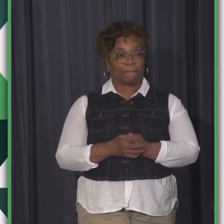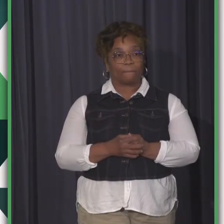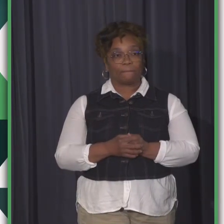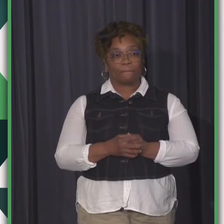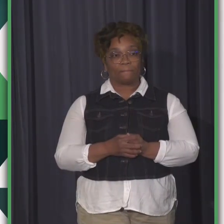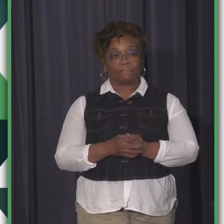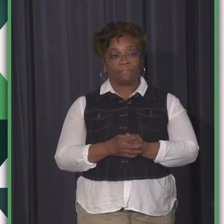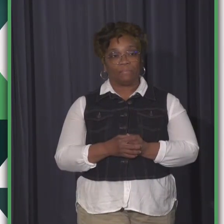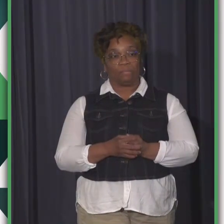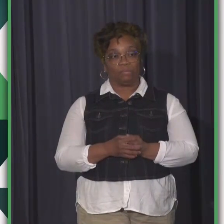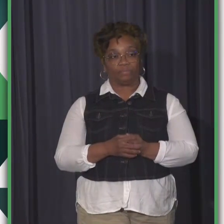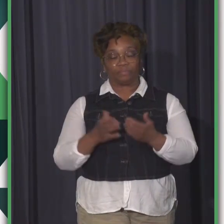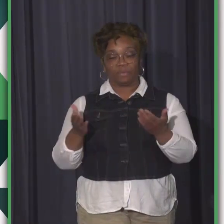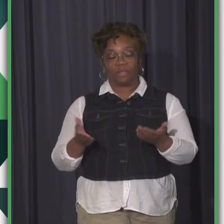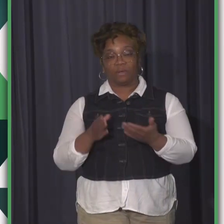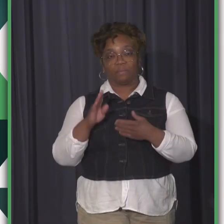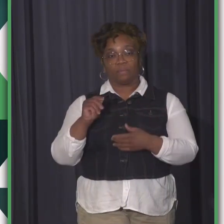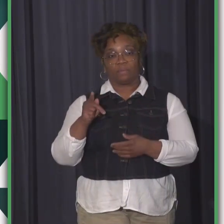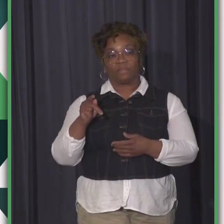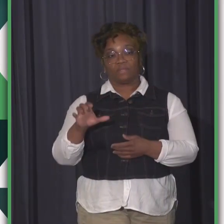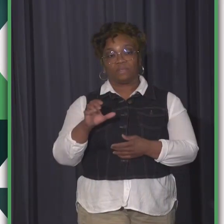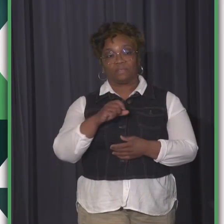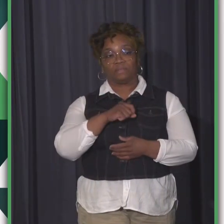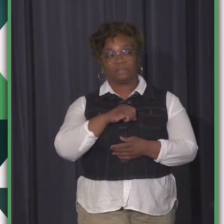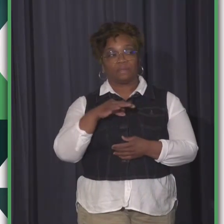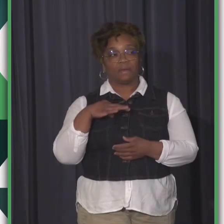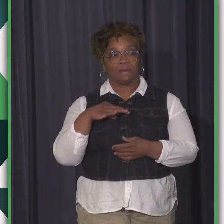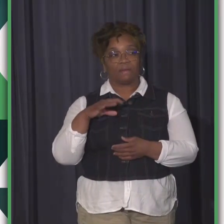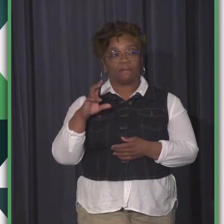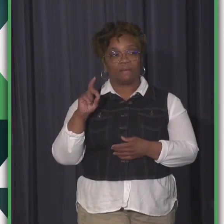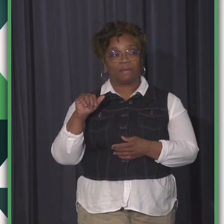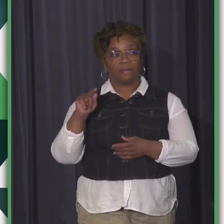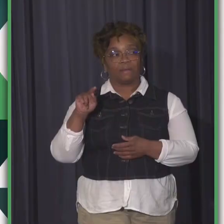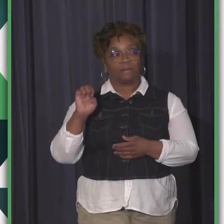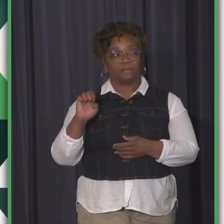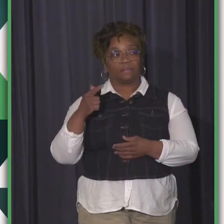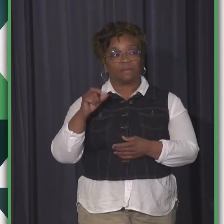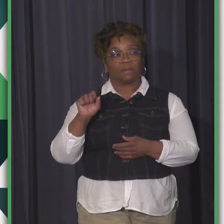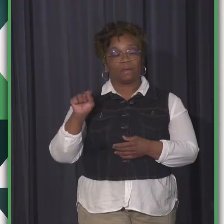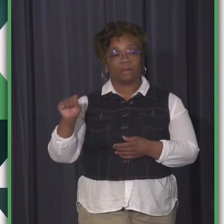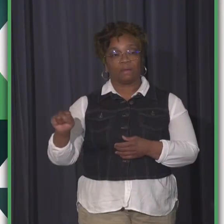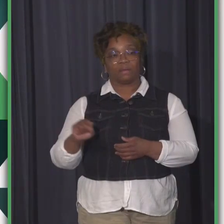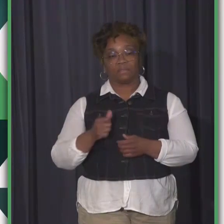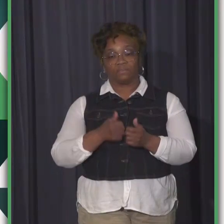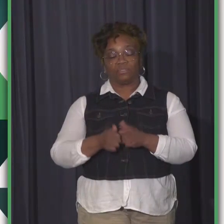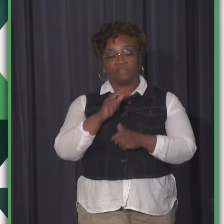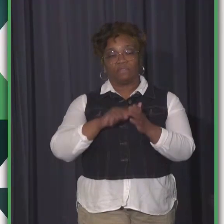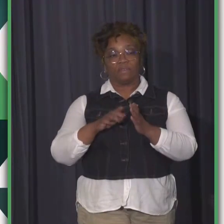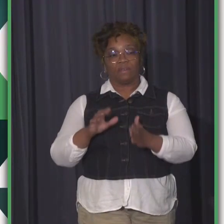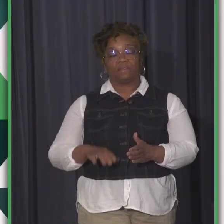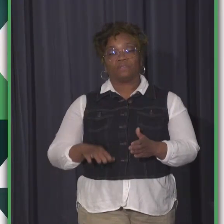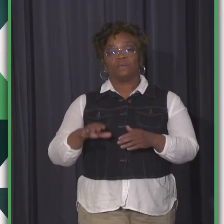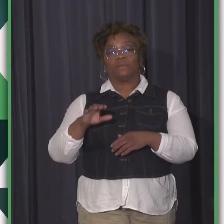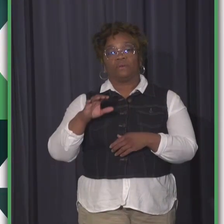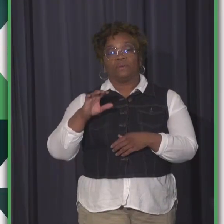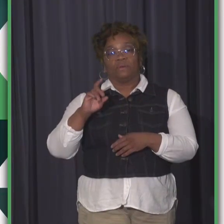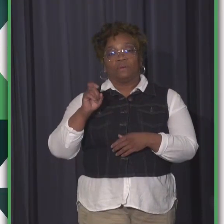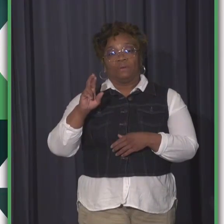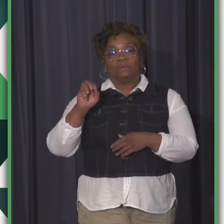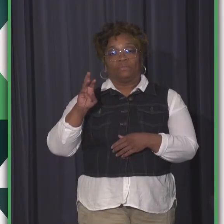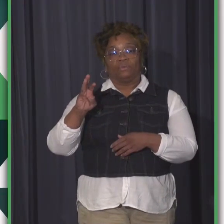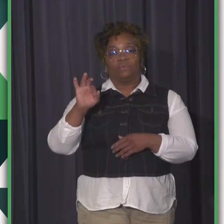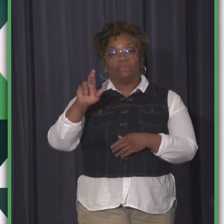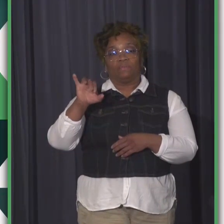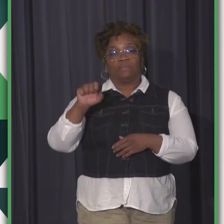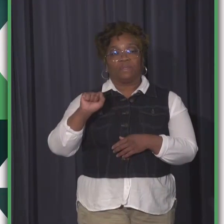Present BOPC staff, Attorney Dante Goss, Chief Investigator Jerome Warfield, Drew Freeze, Felicia